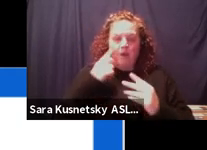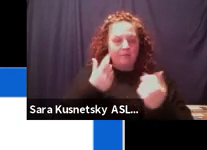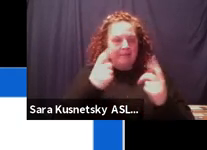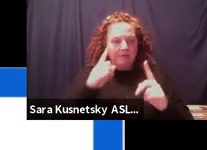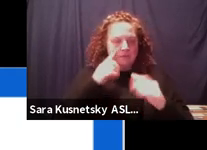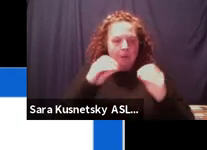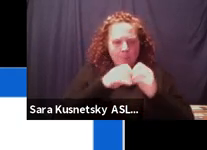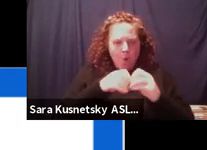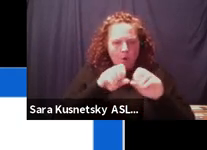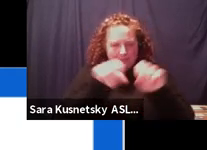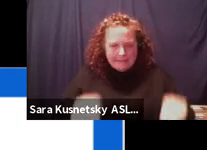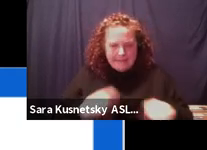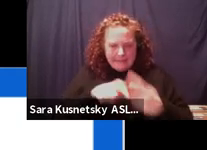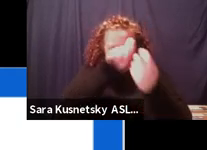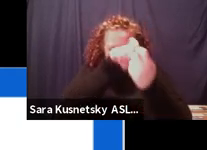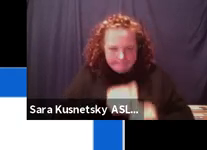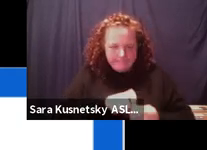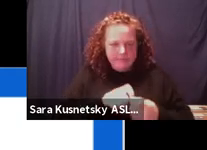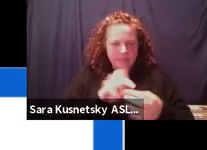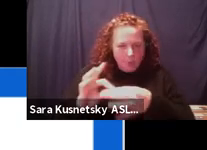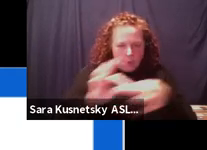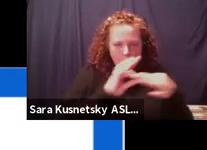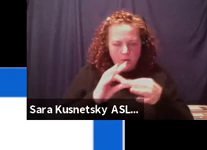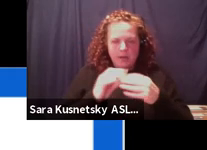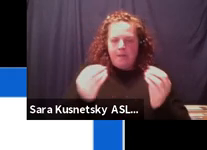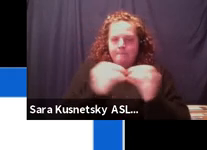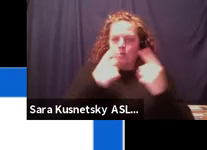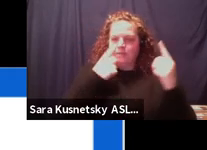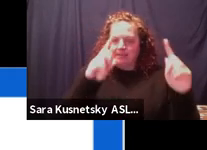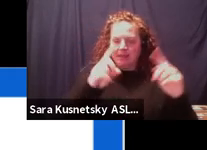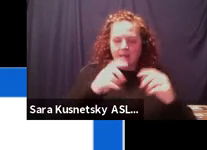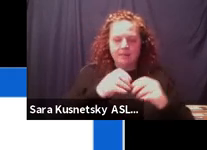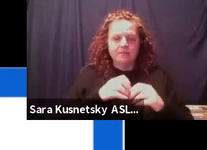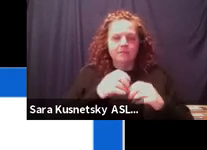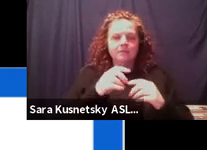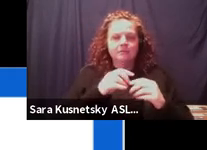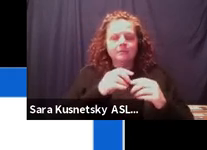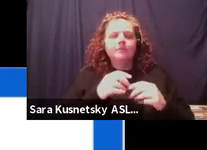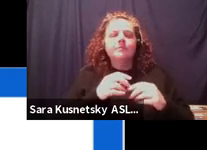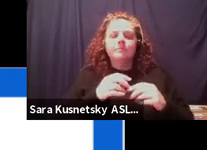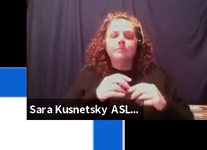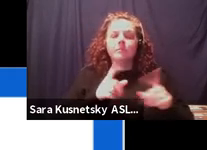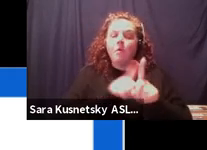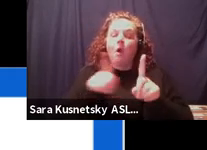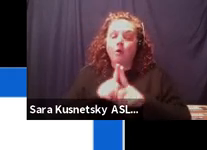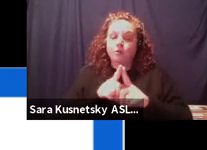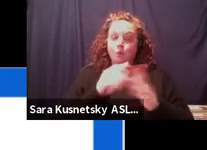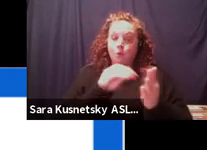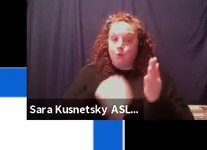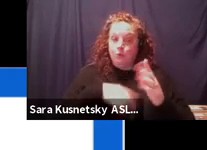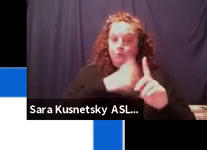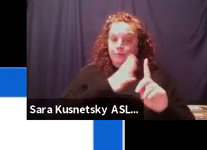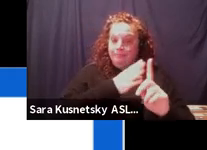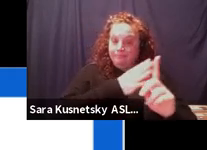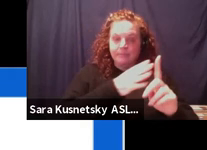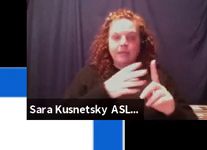and coordinated in our efforts to improve student outcomes. Outside of student attendance, they also write plans for social